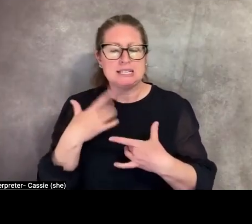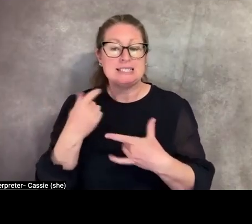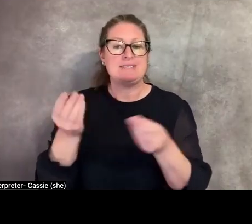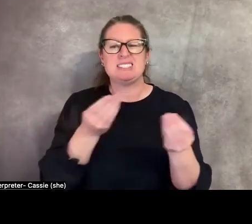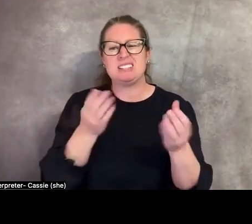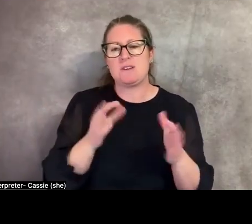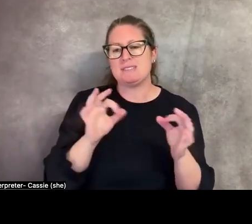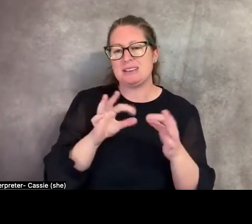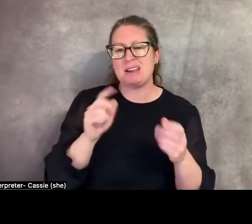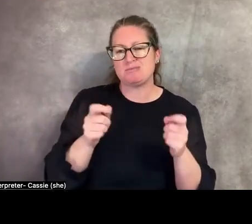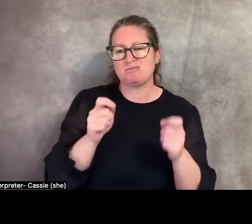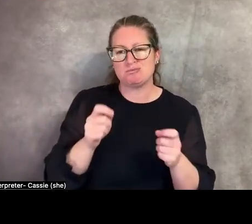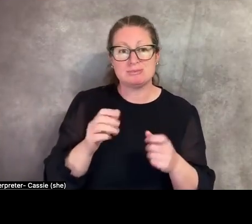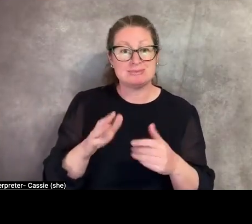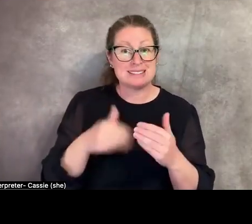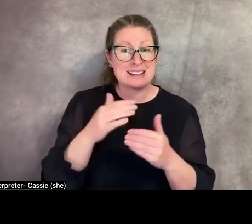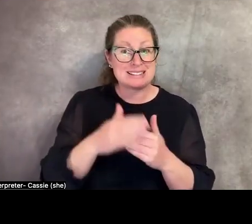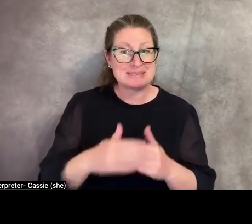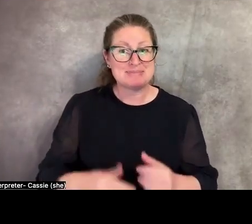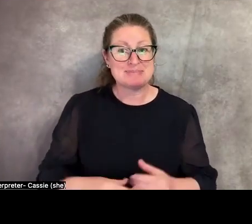feedback. Let's go on to the next one.